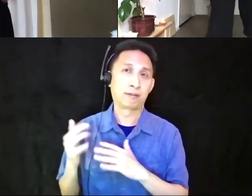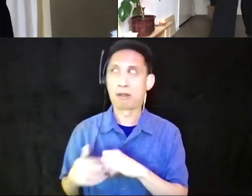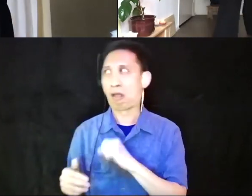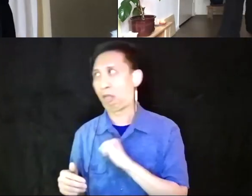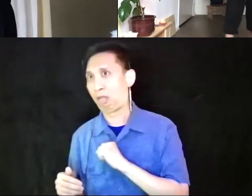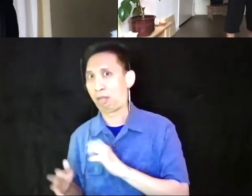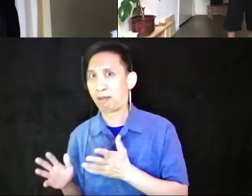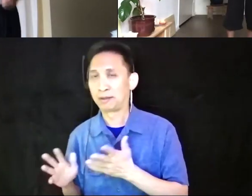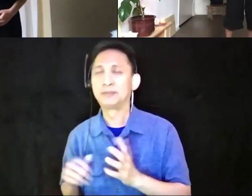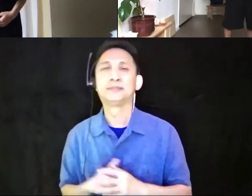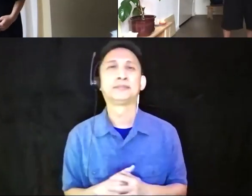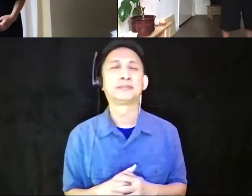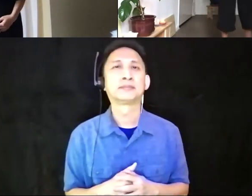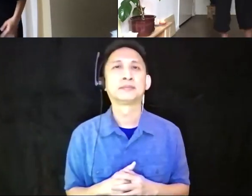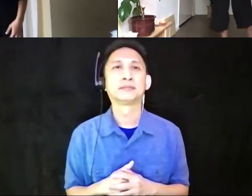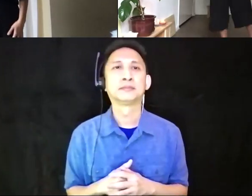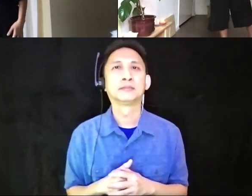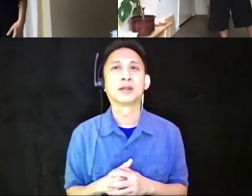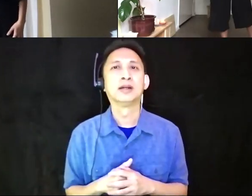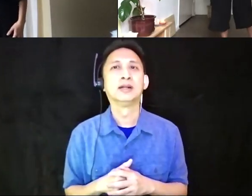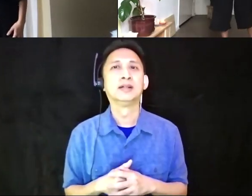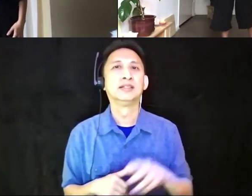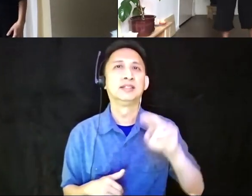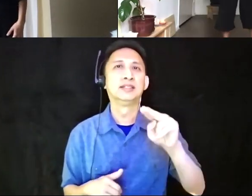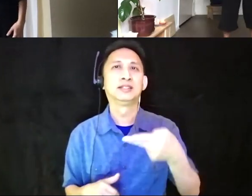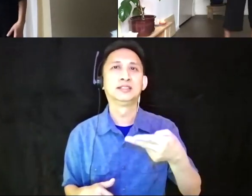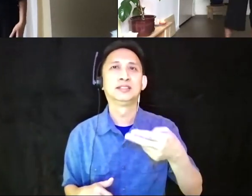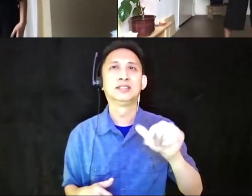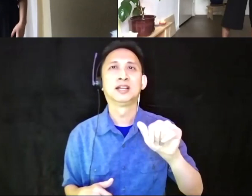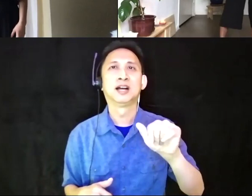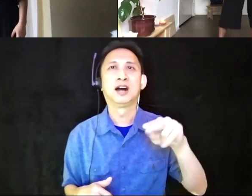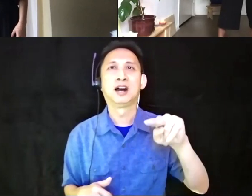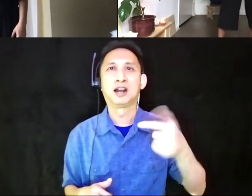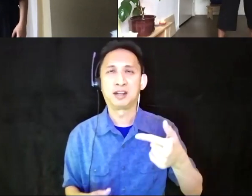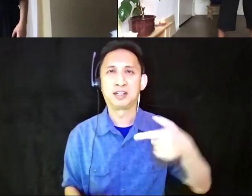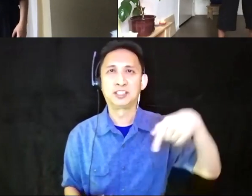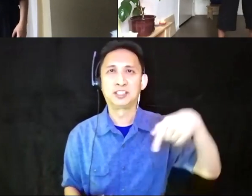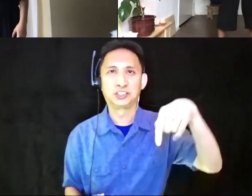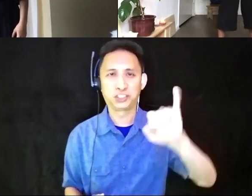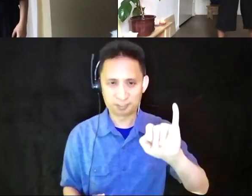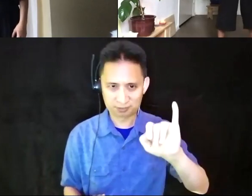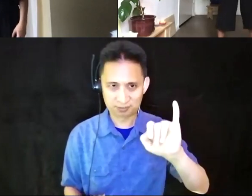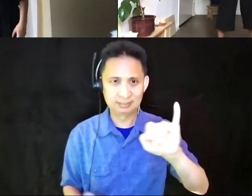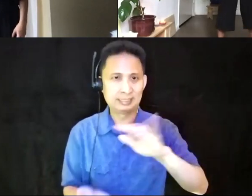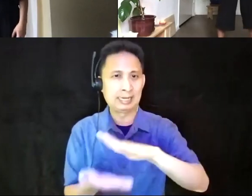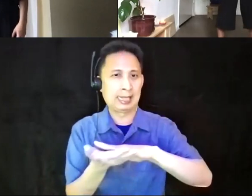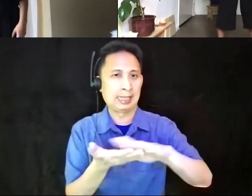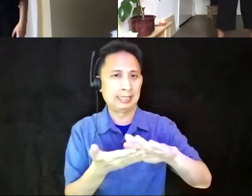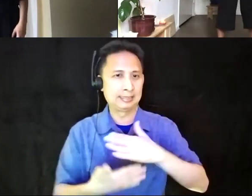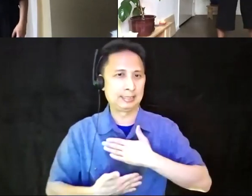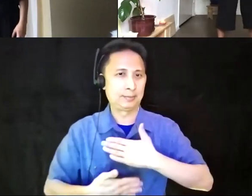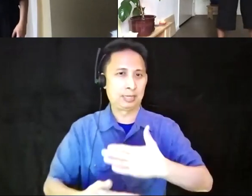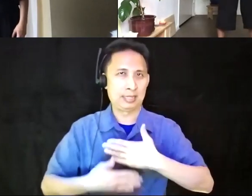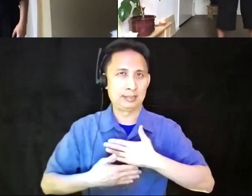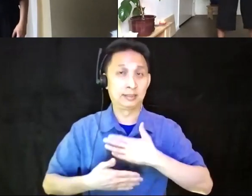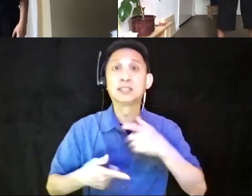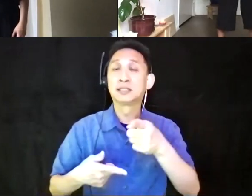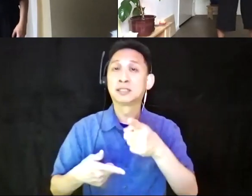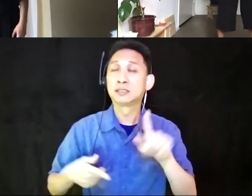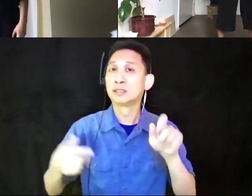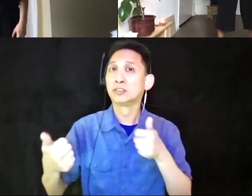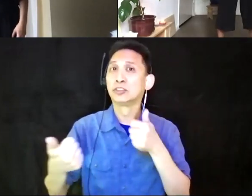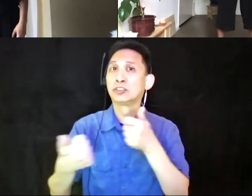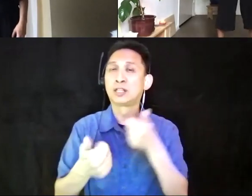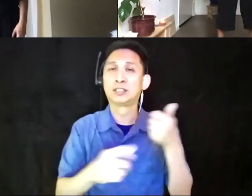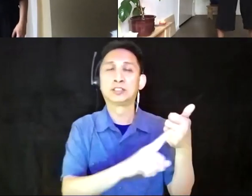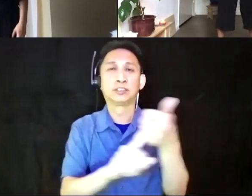cleansing breaths, Hung Chi, like Singha said, we really challenge ourselves to use all of our